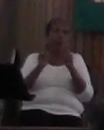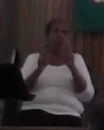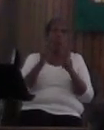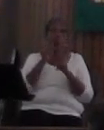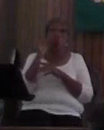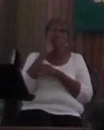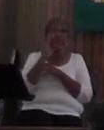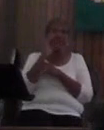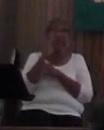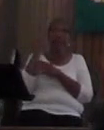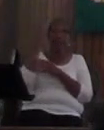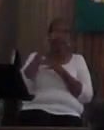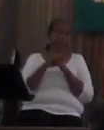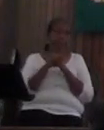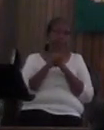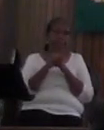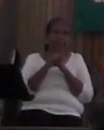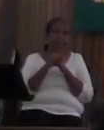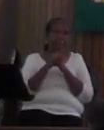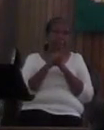him.